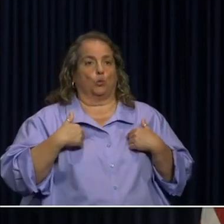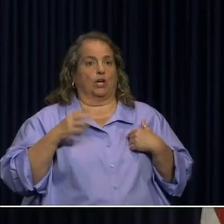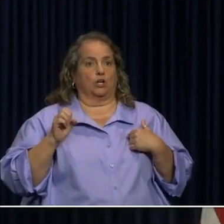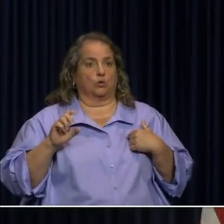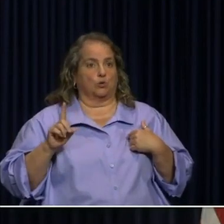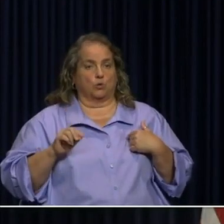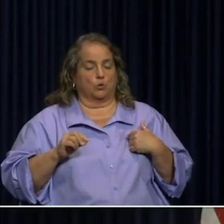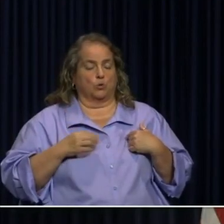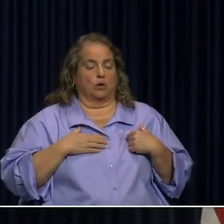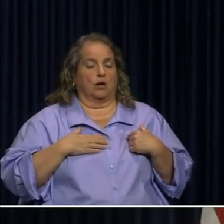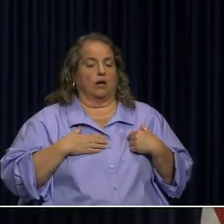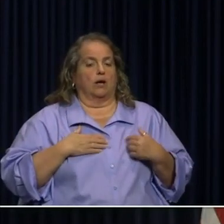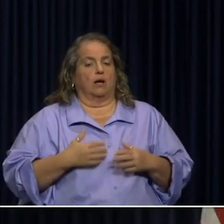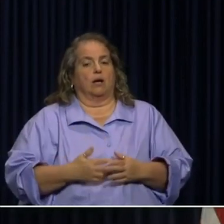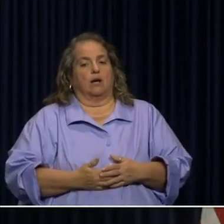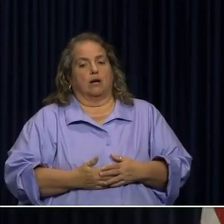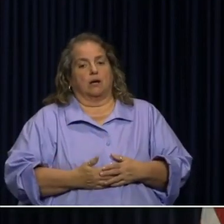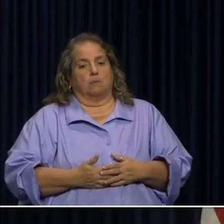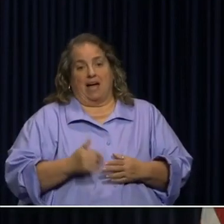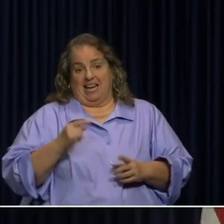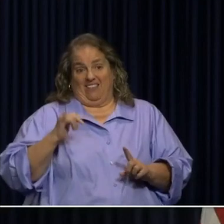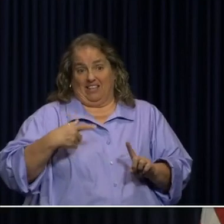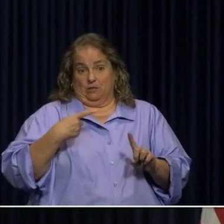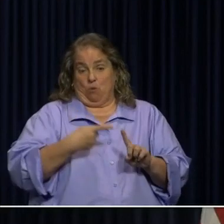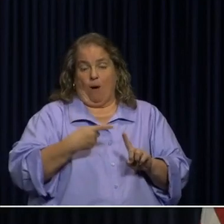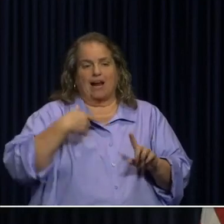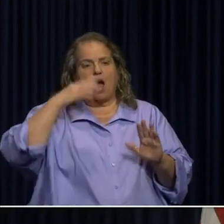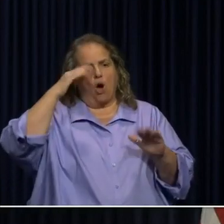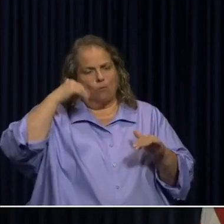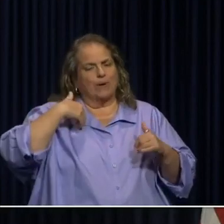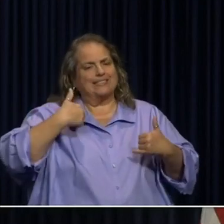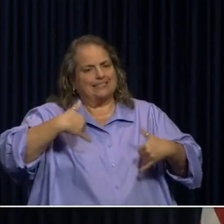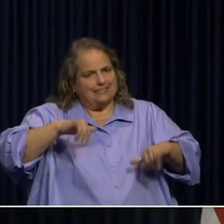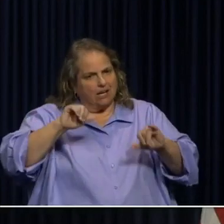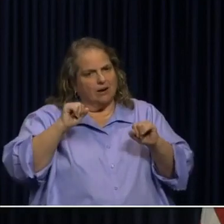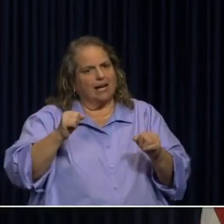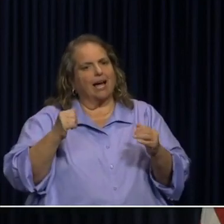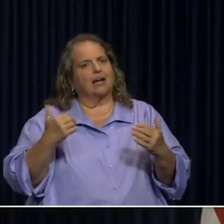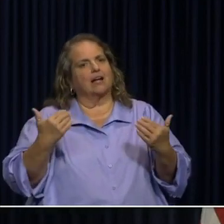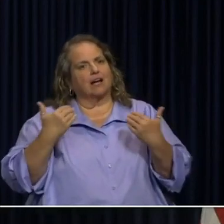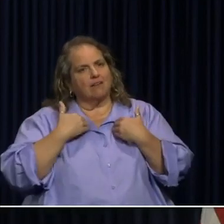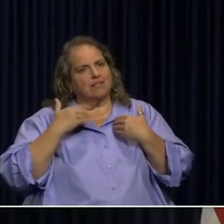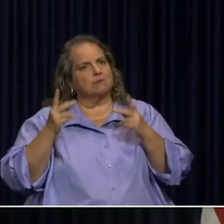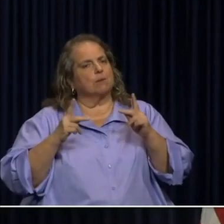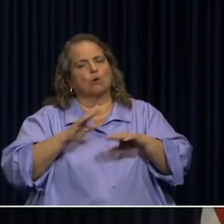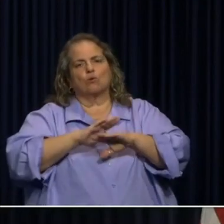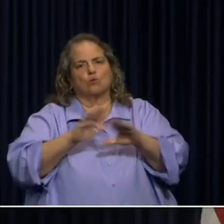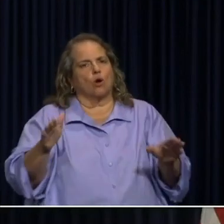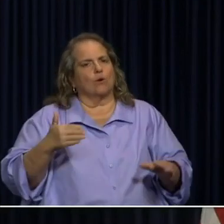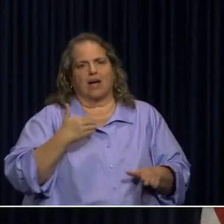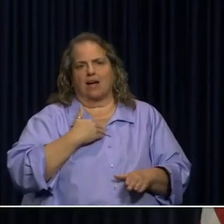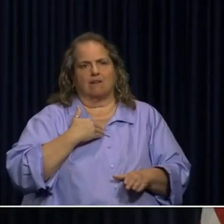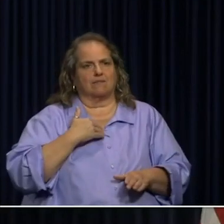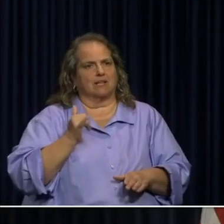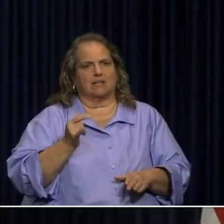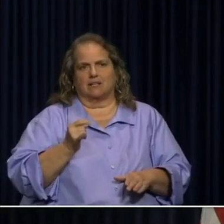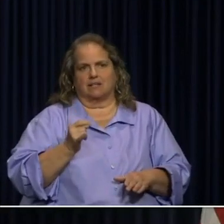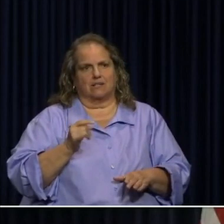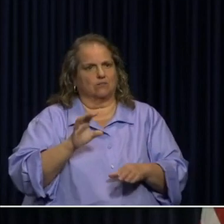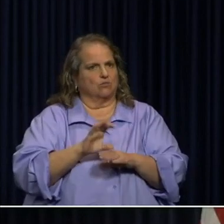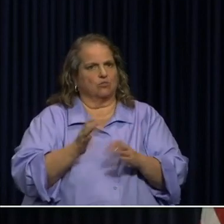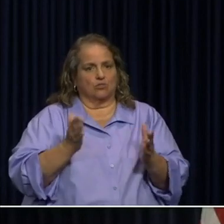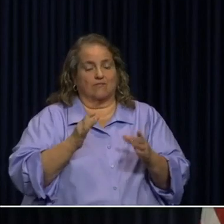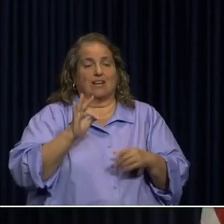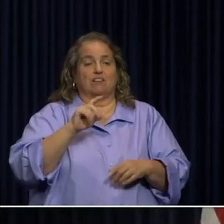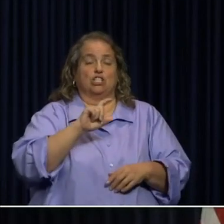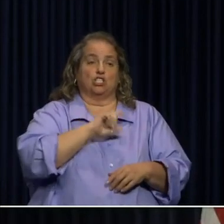doing? At this point, I still hope that we can convince people not to hold them. If it takes a sheriff